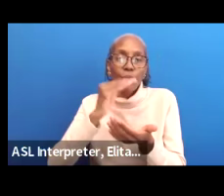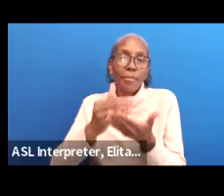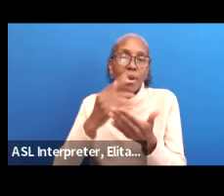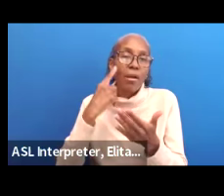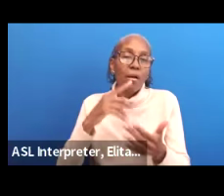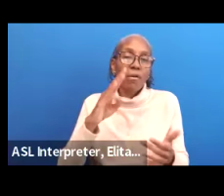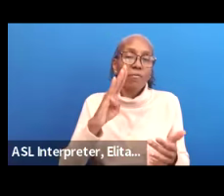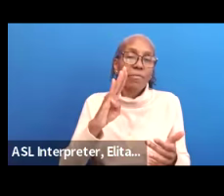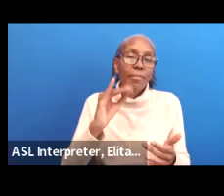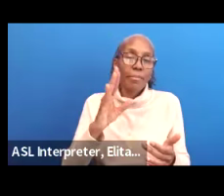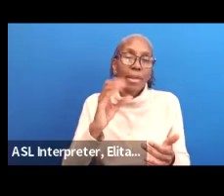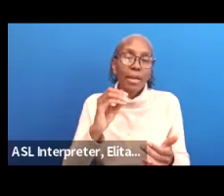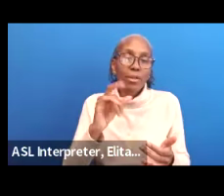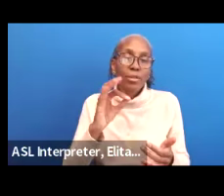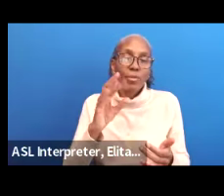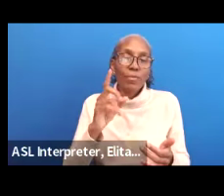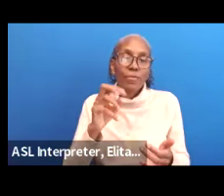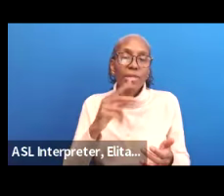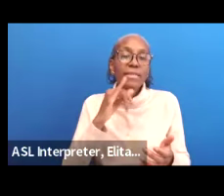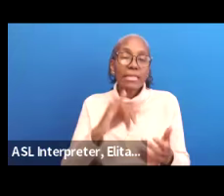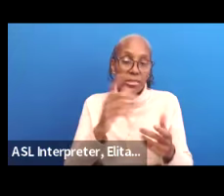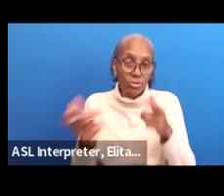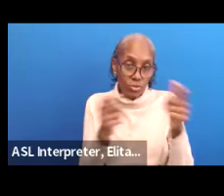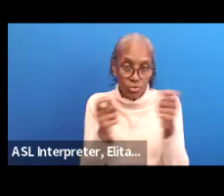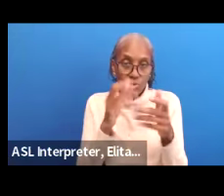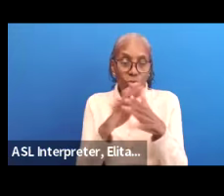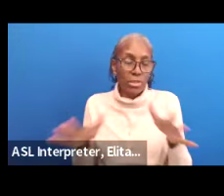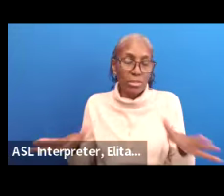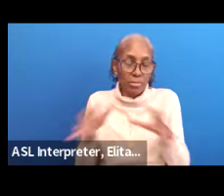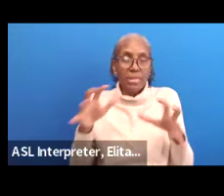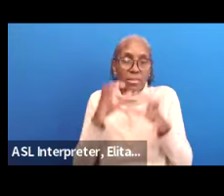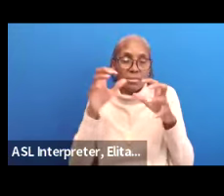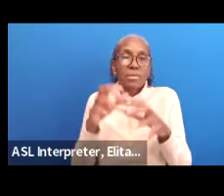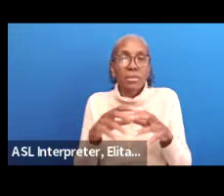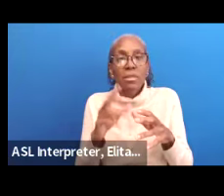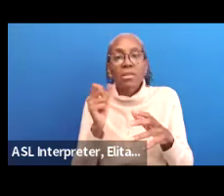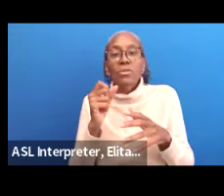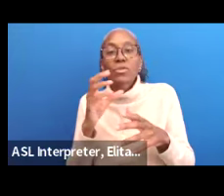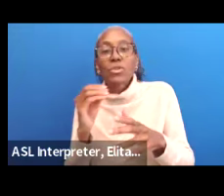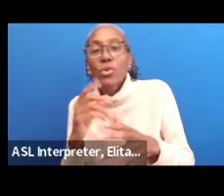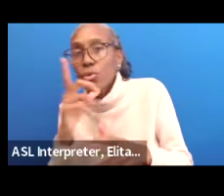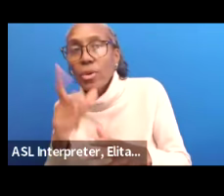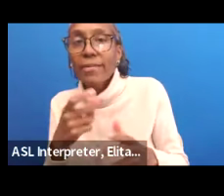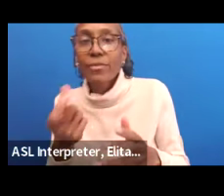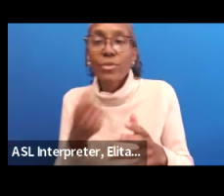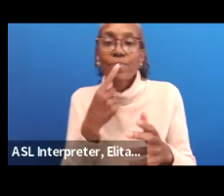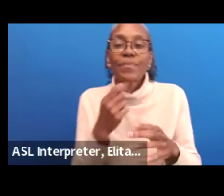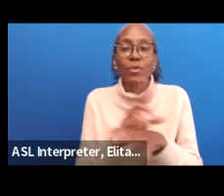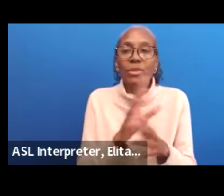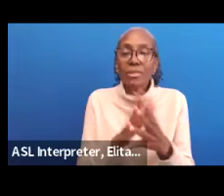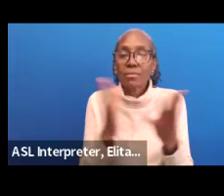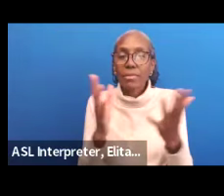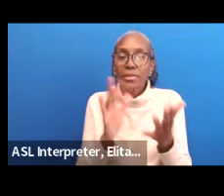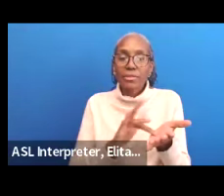to the spinal cord to help control spasms so that you don't have to take as much